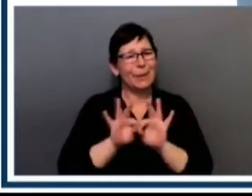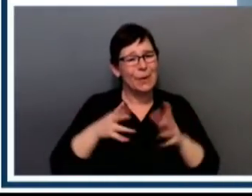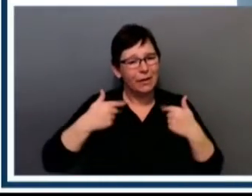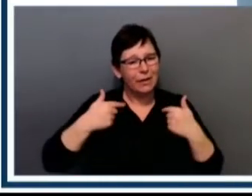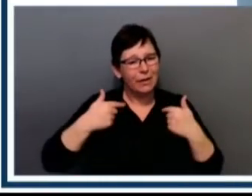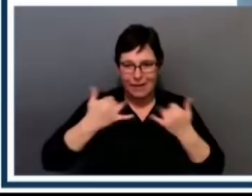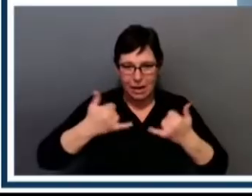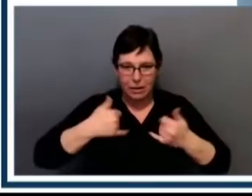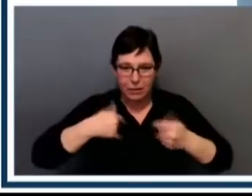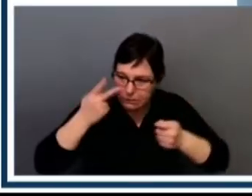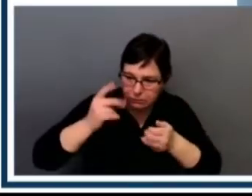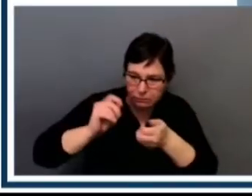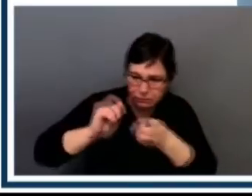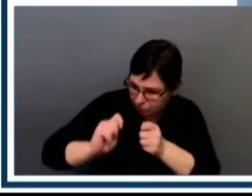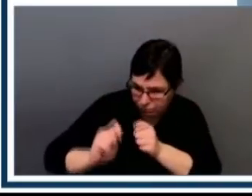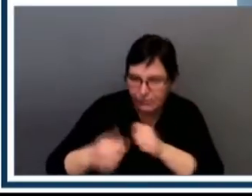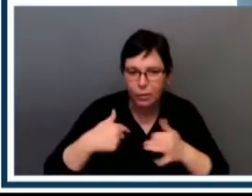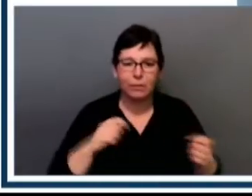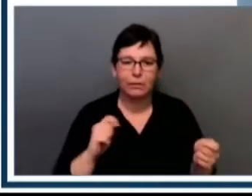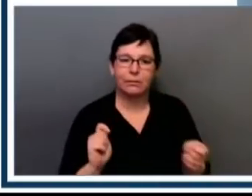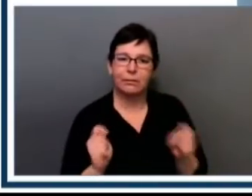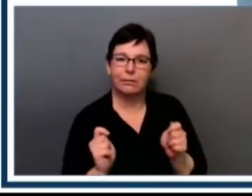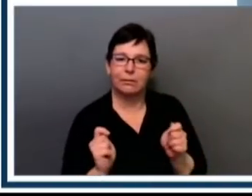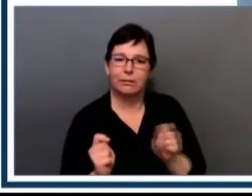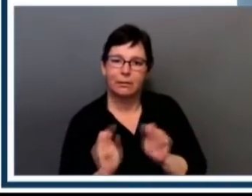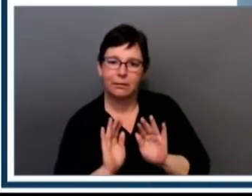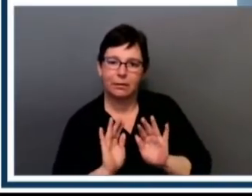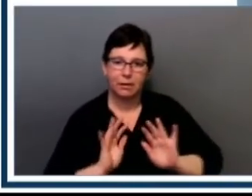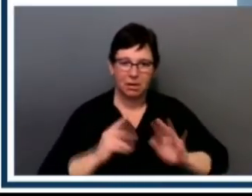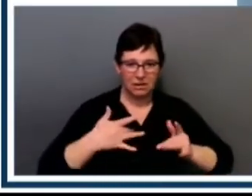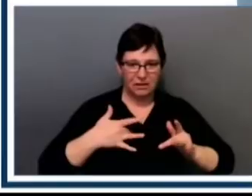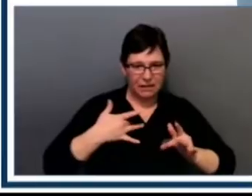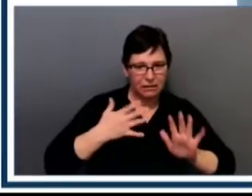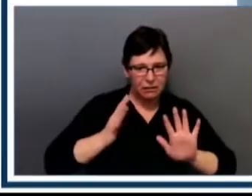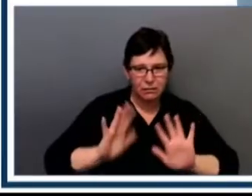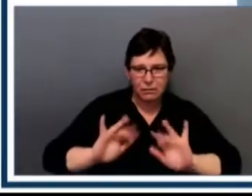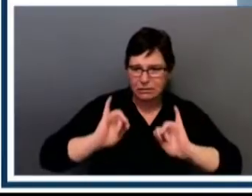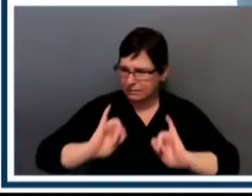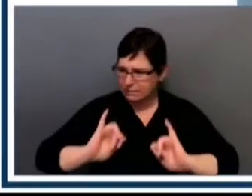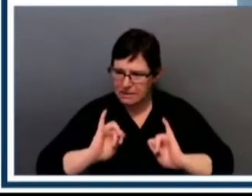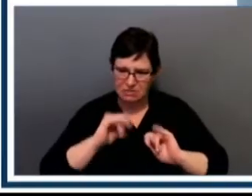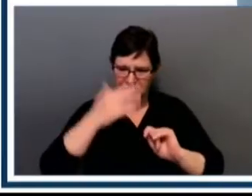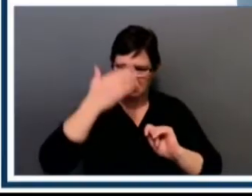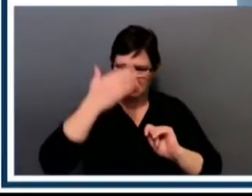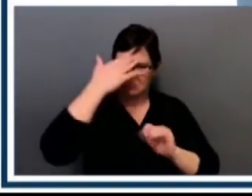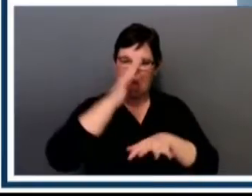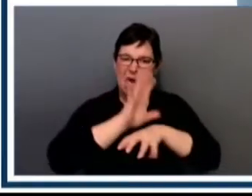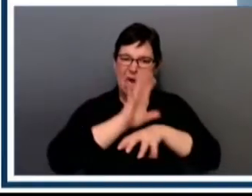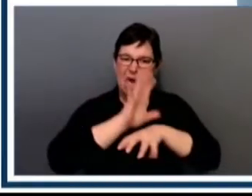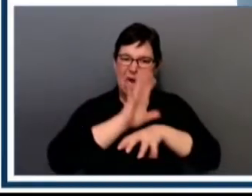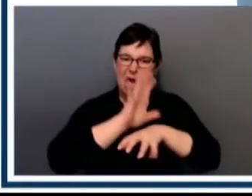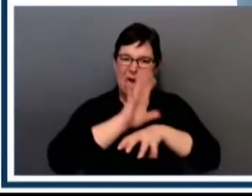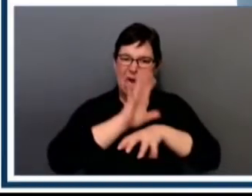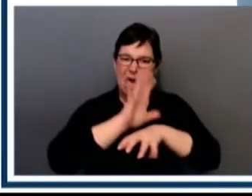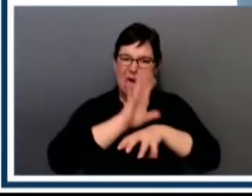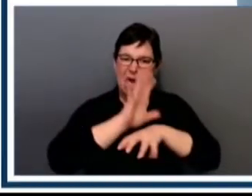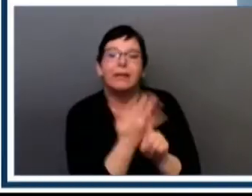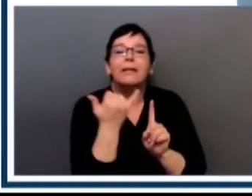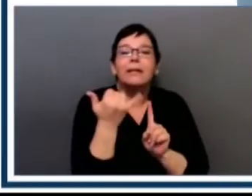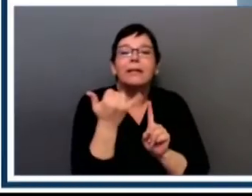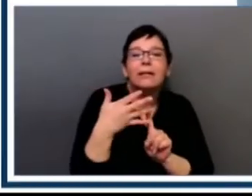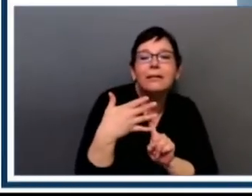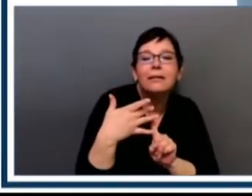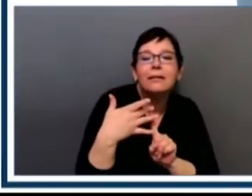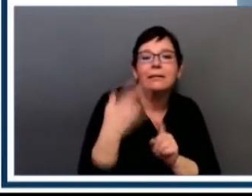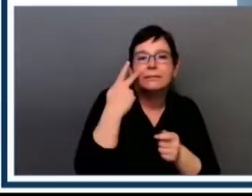remarks, we still have the responsibility to be COVID safe. It's just that we're in a place now that we can transition